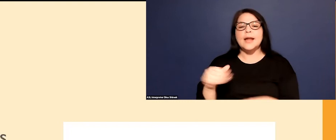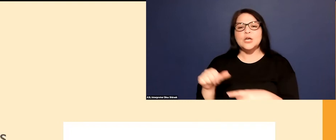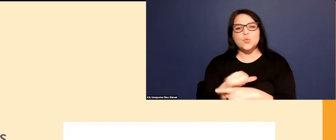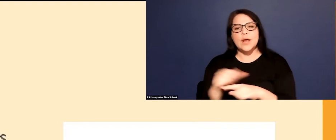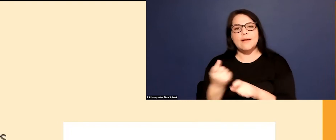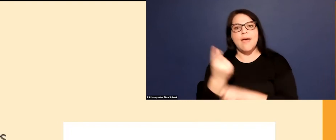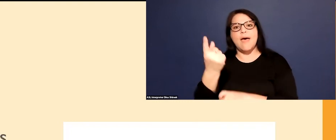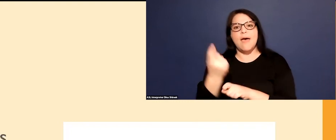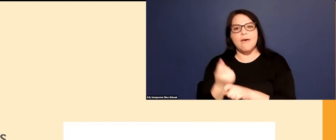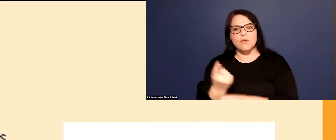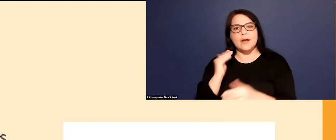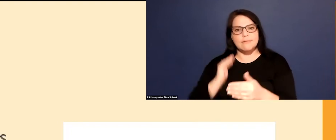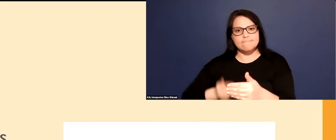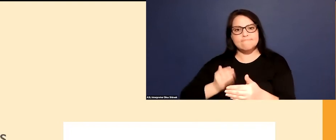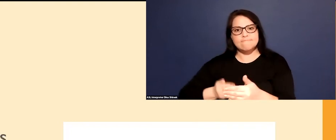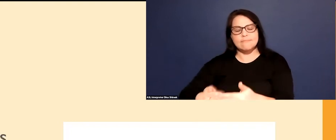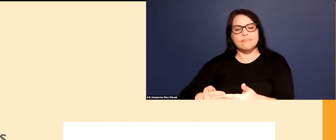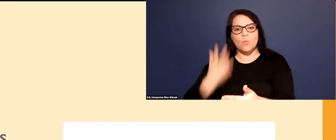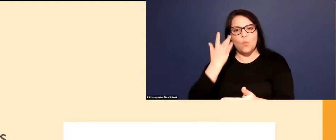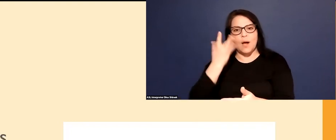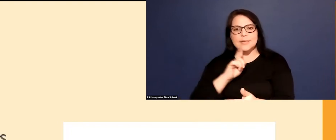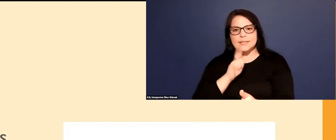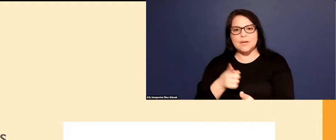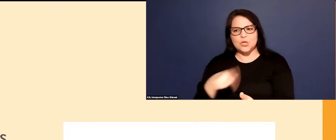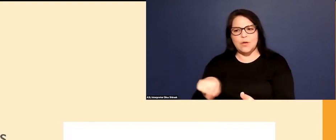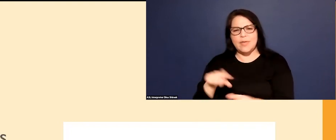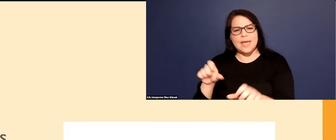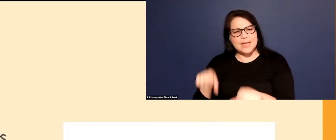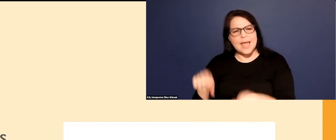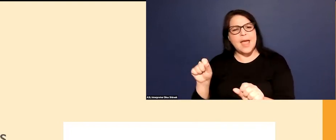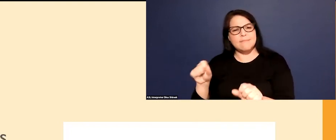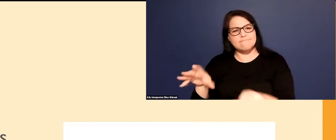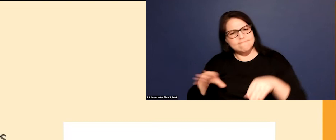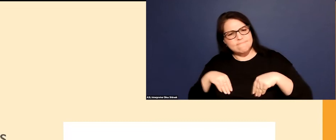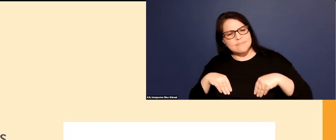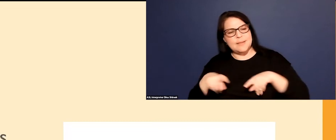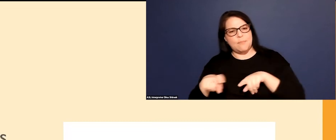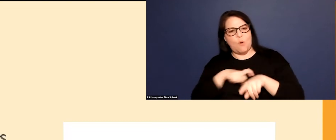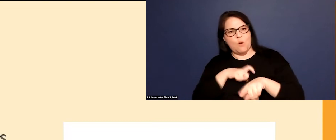year to ensure they're able to handle these calls.